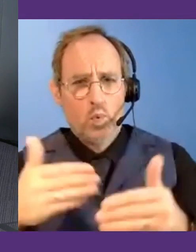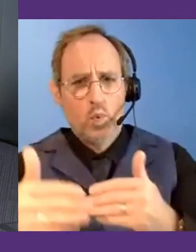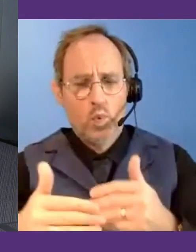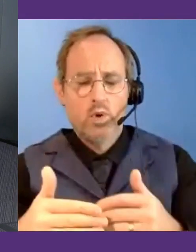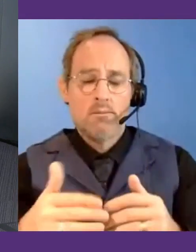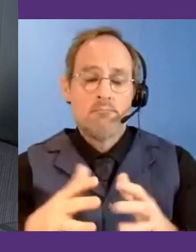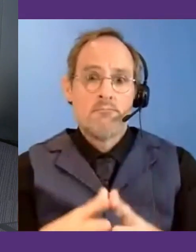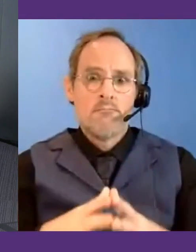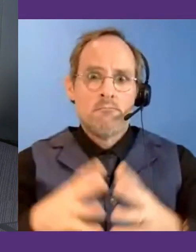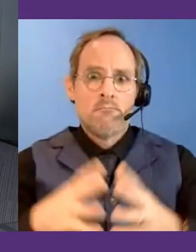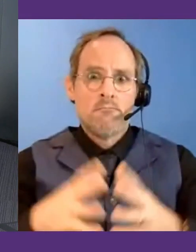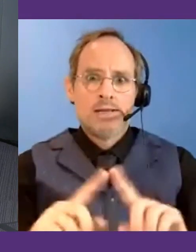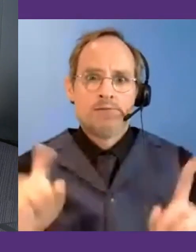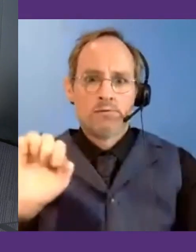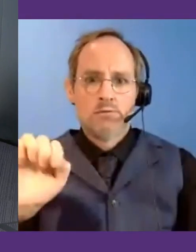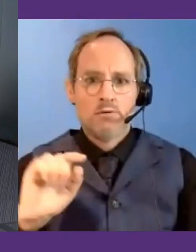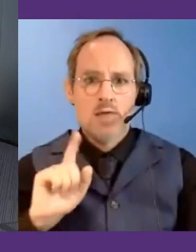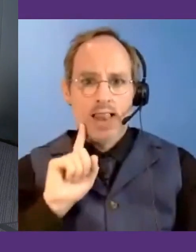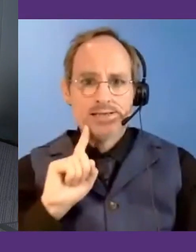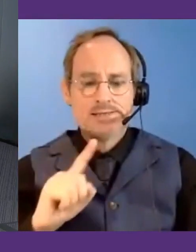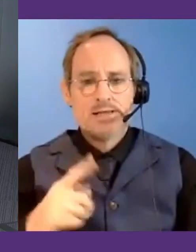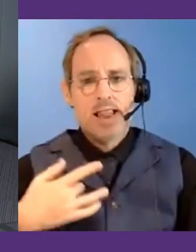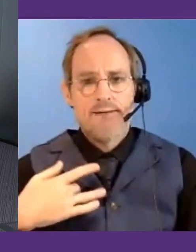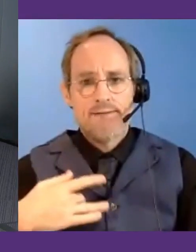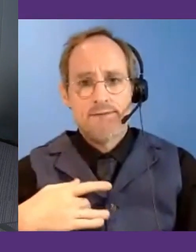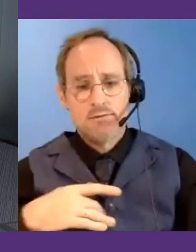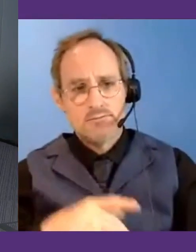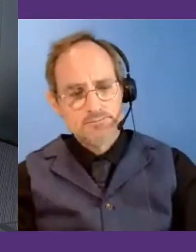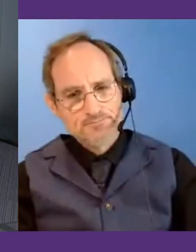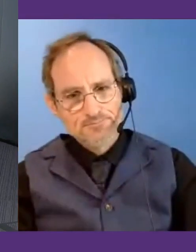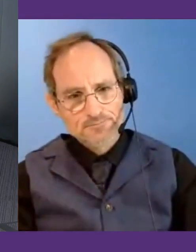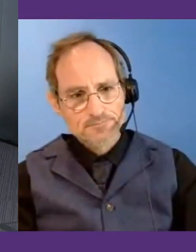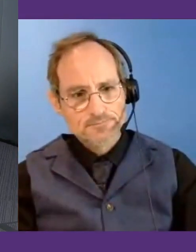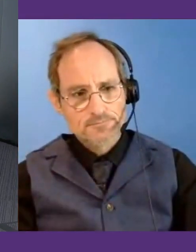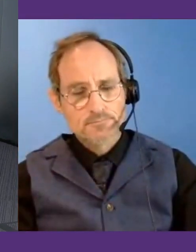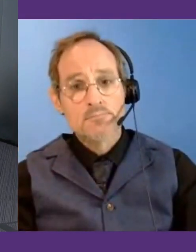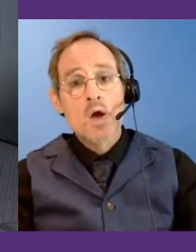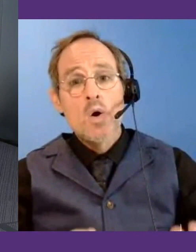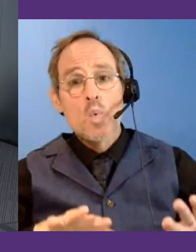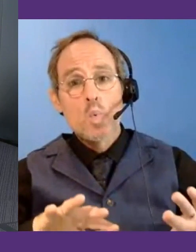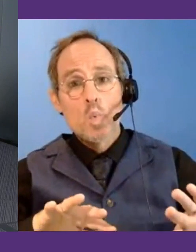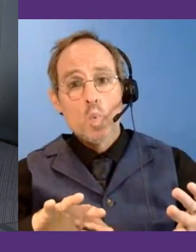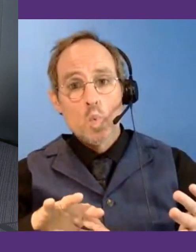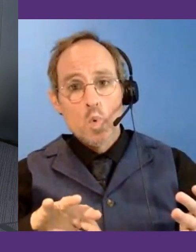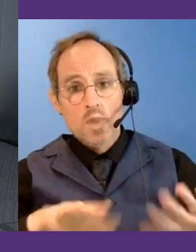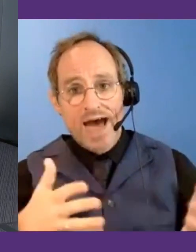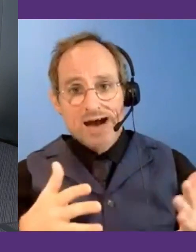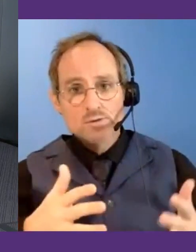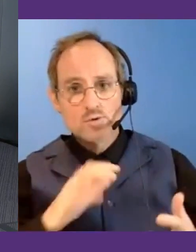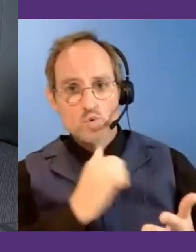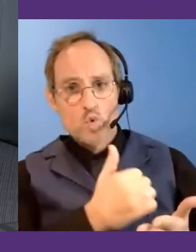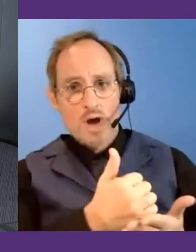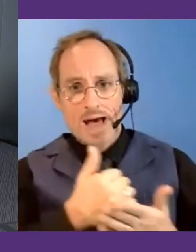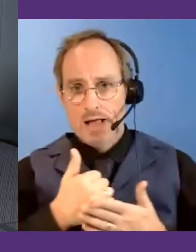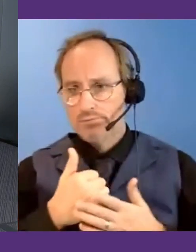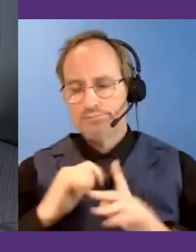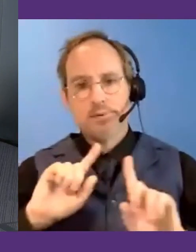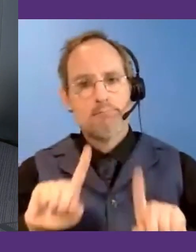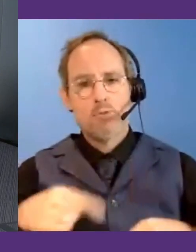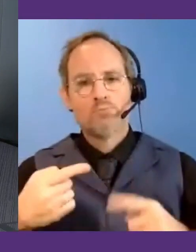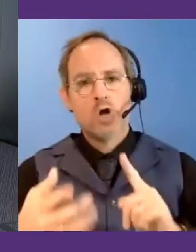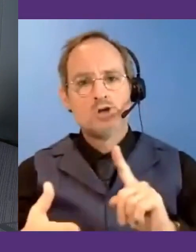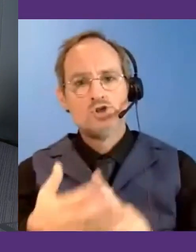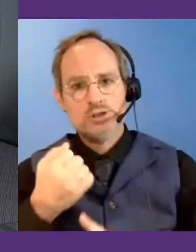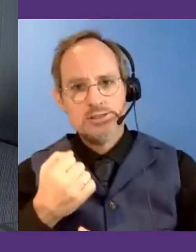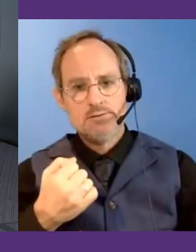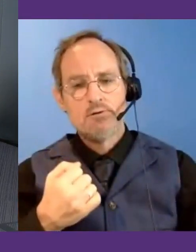Well, we couldn't do it without your help. And I think it is just a first step for organisations like